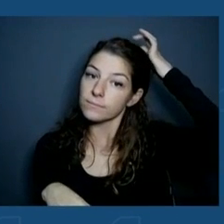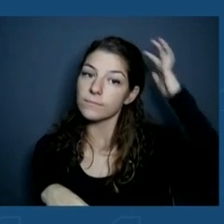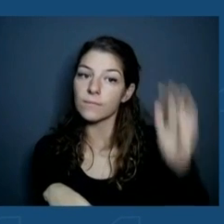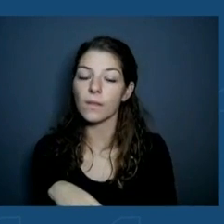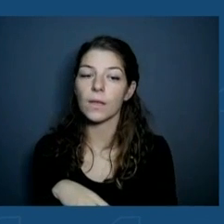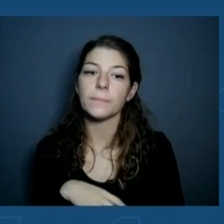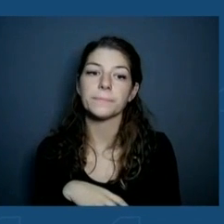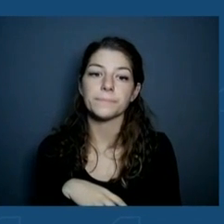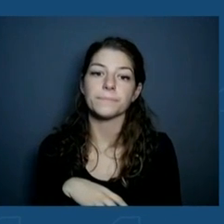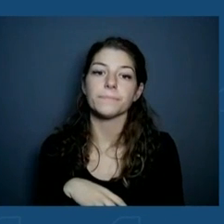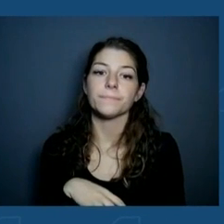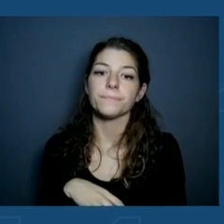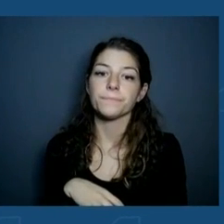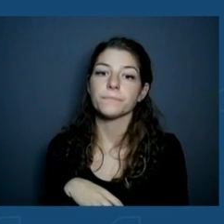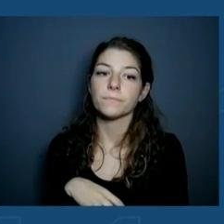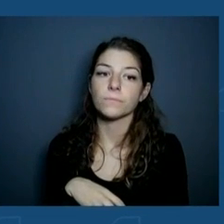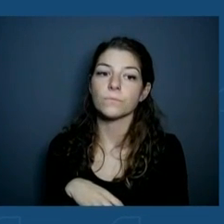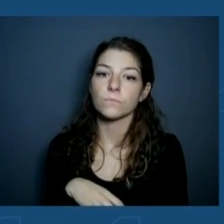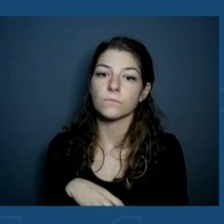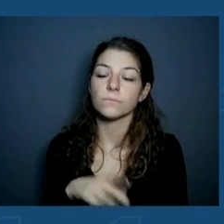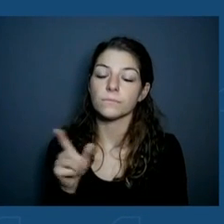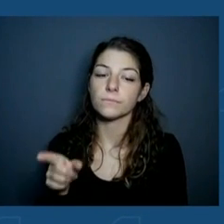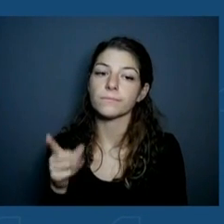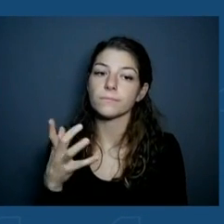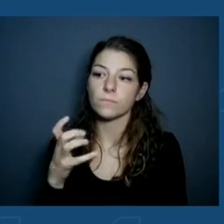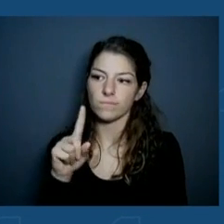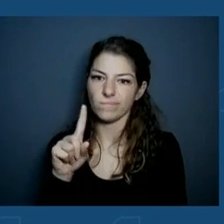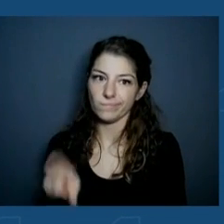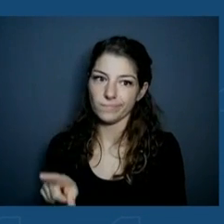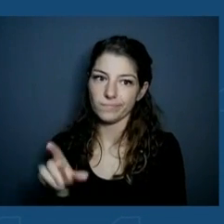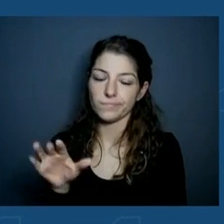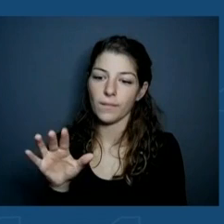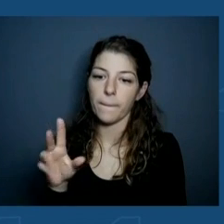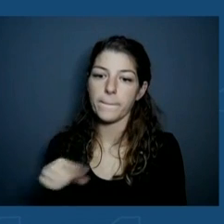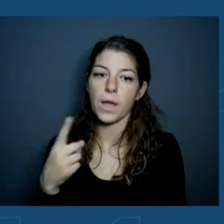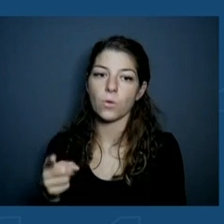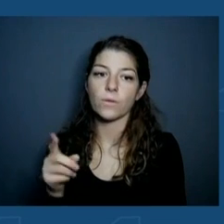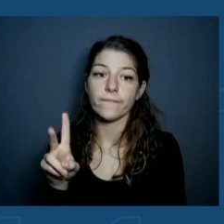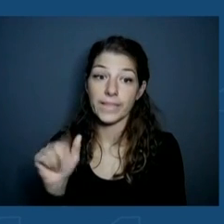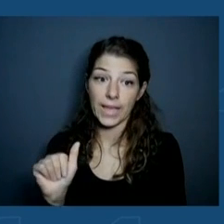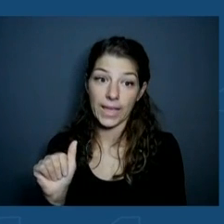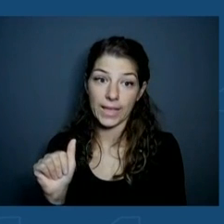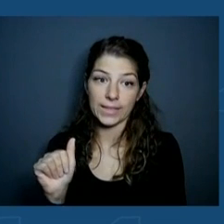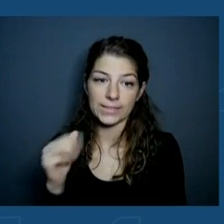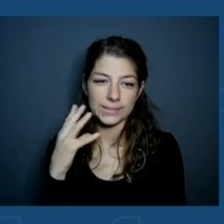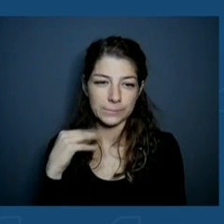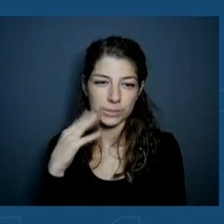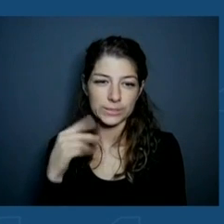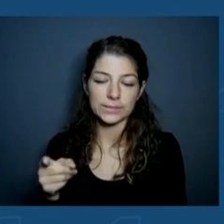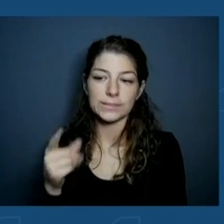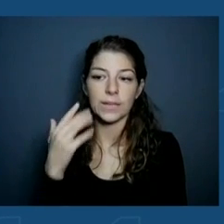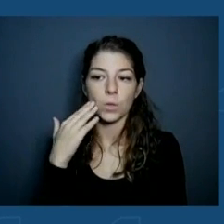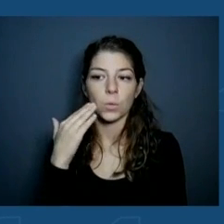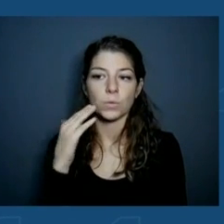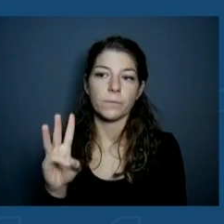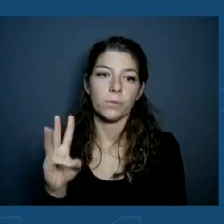Amanda D'Ambrosio with Queens, New York. I wanted to ask a question about the BA.286 variant. I know the WHO